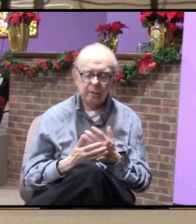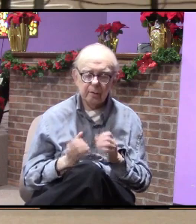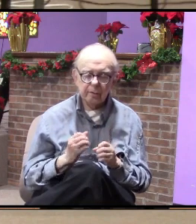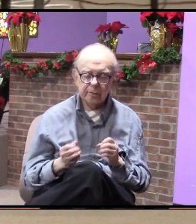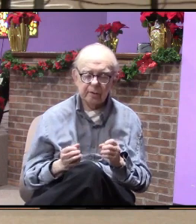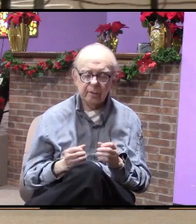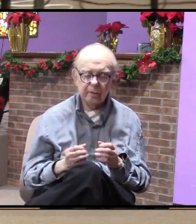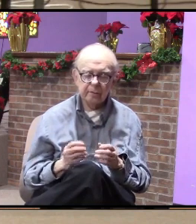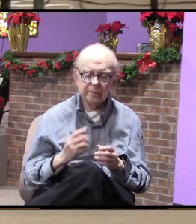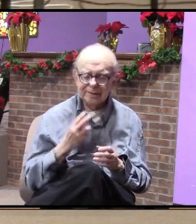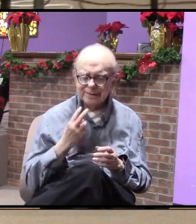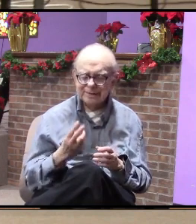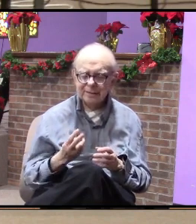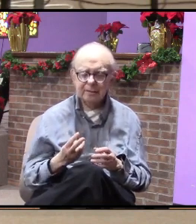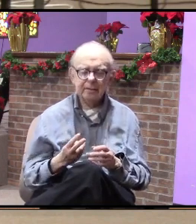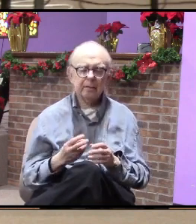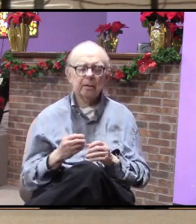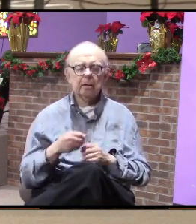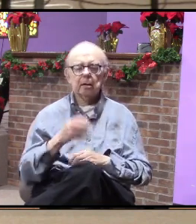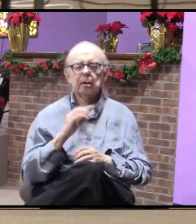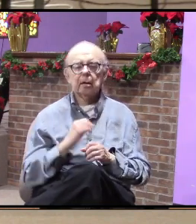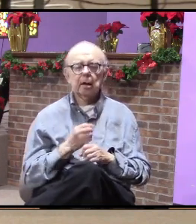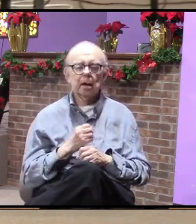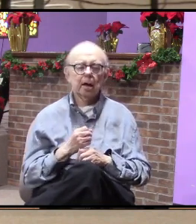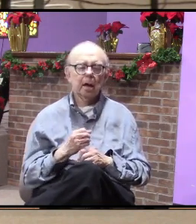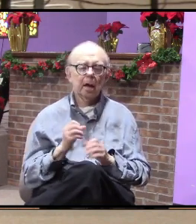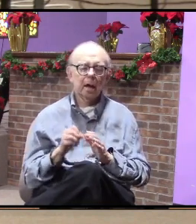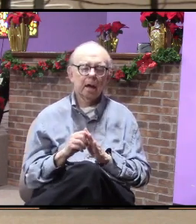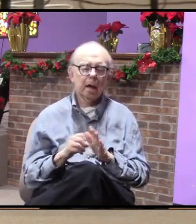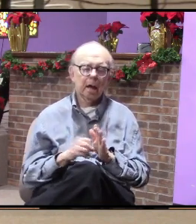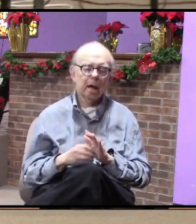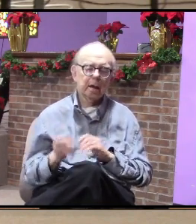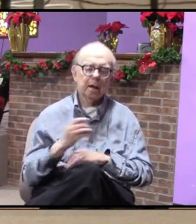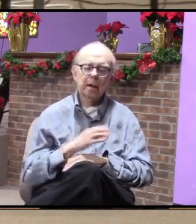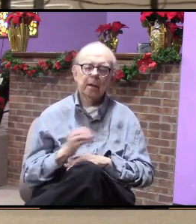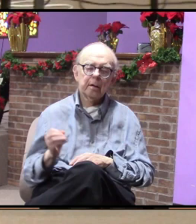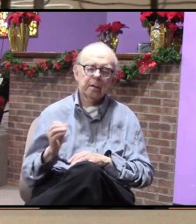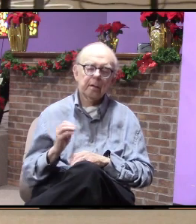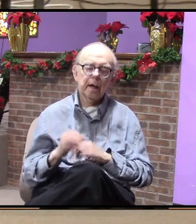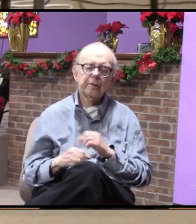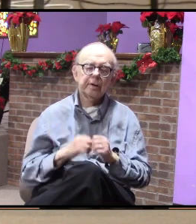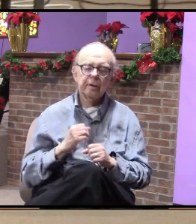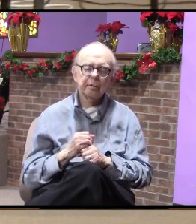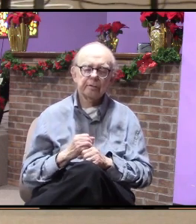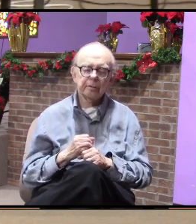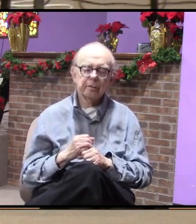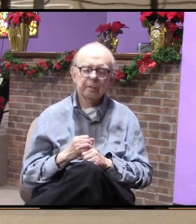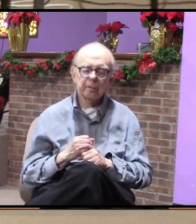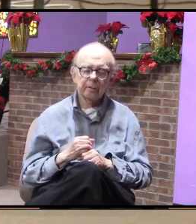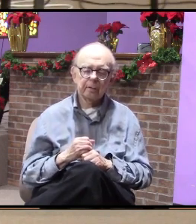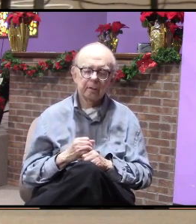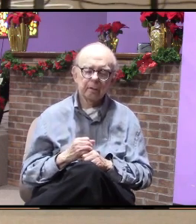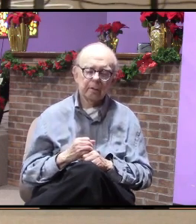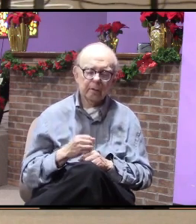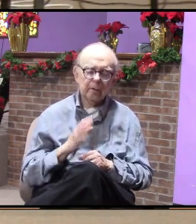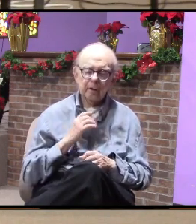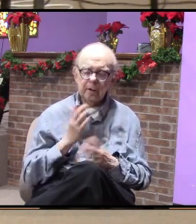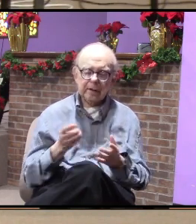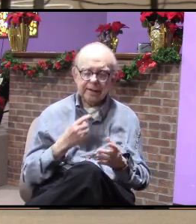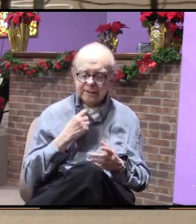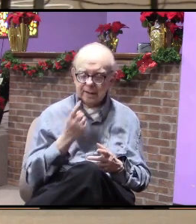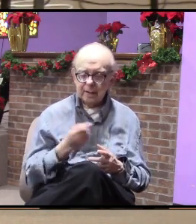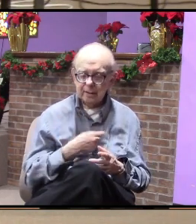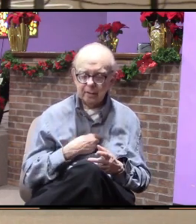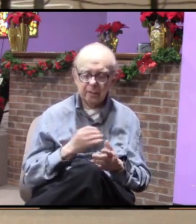And so we begin to see that He created the seasons, the days, and the years. So He's already telling